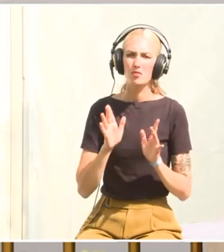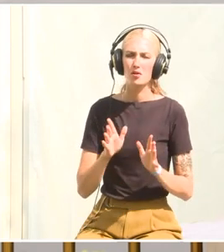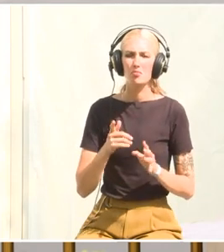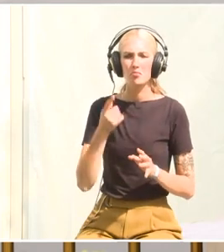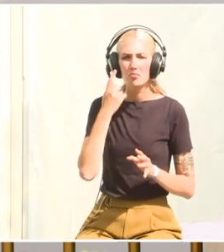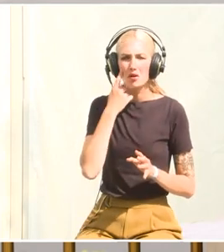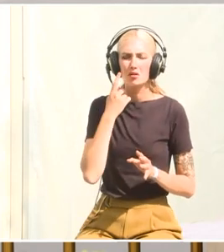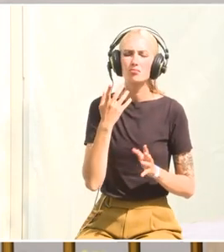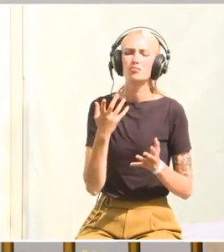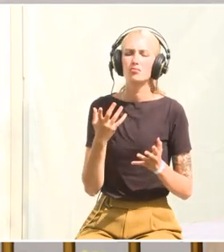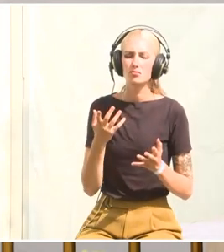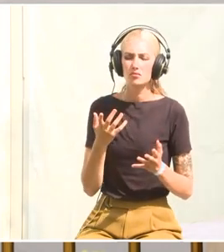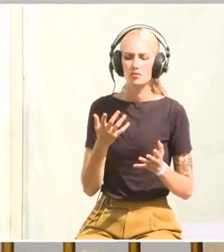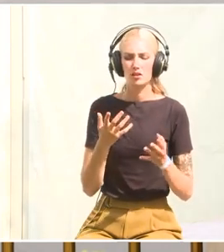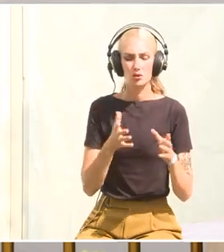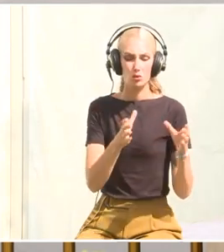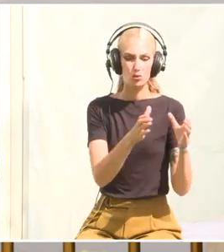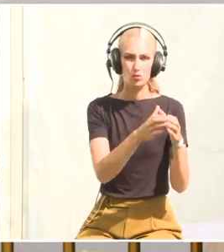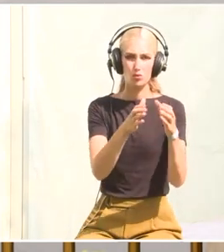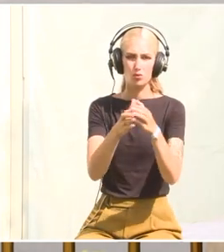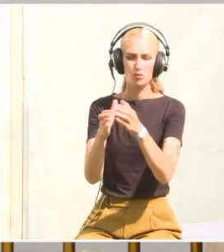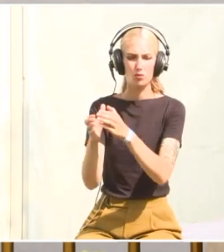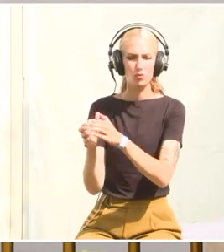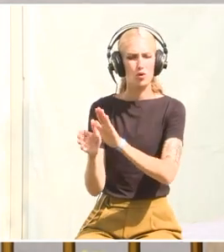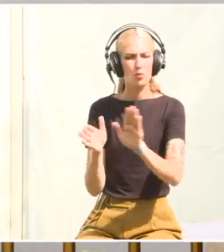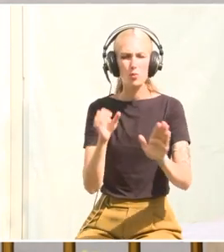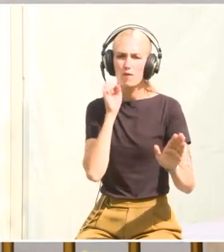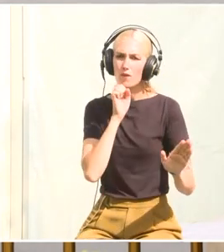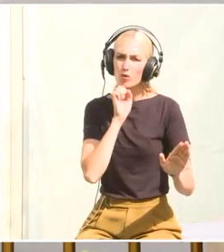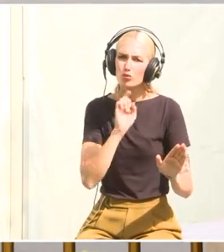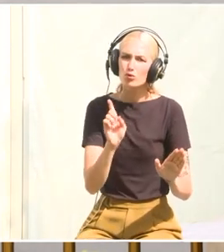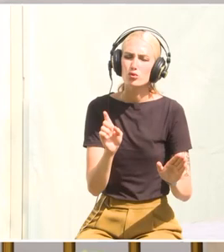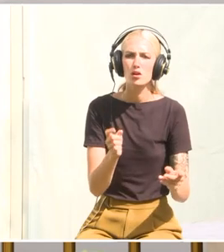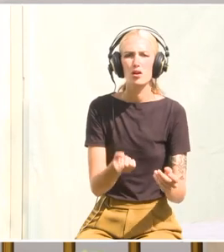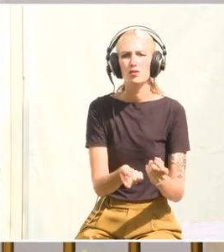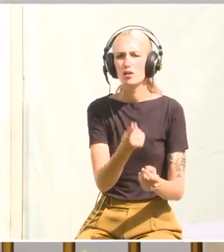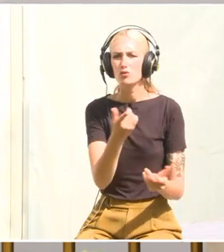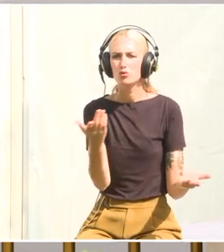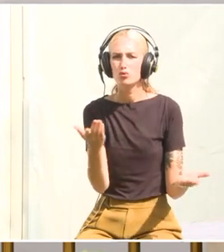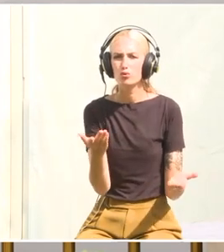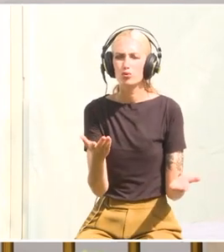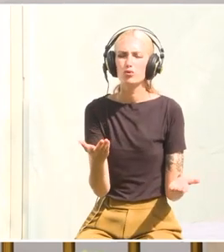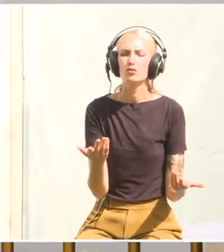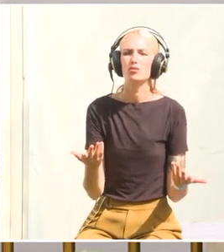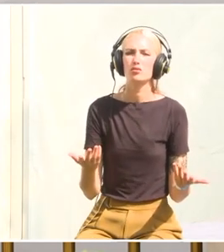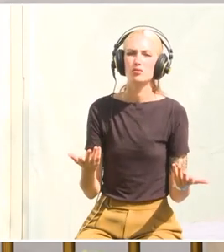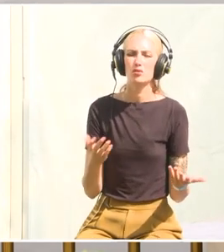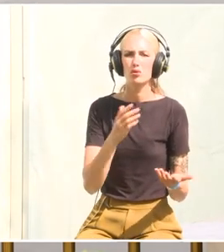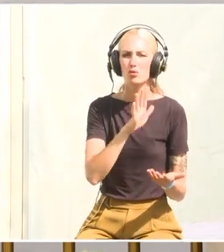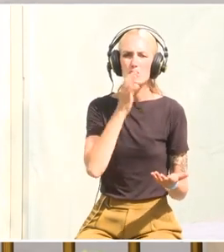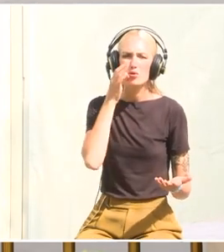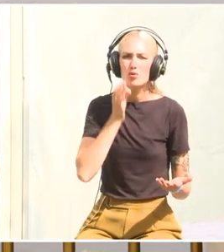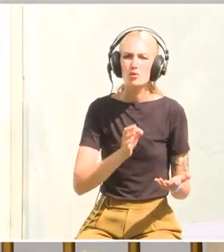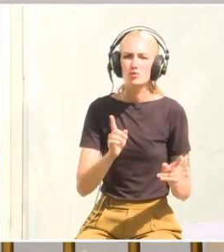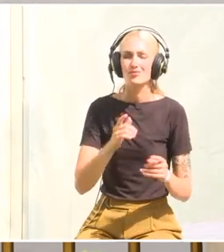think when we talk about the groups, what are their age, where they come, and so on. With the experience with